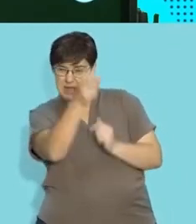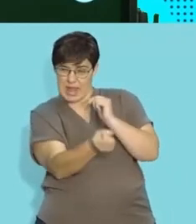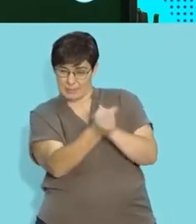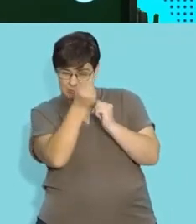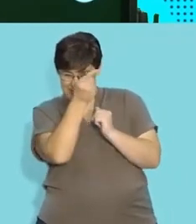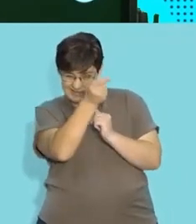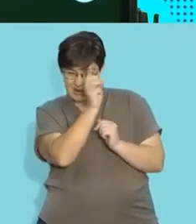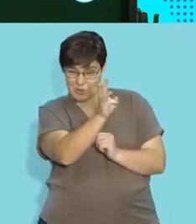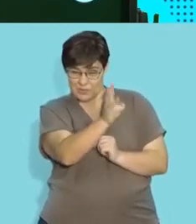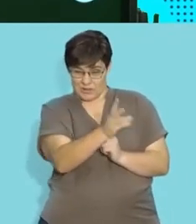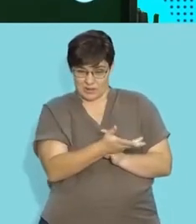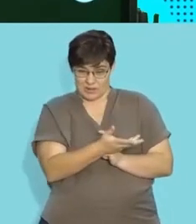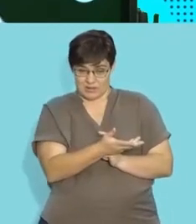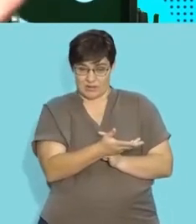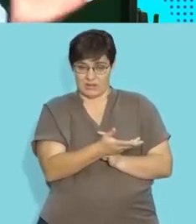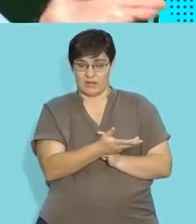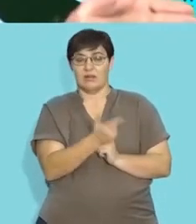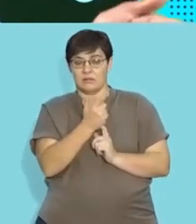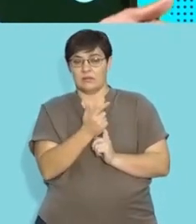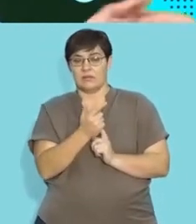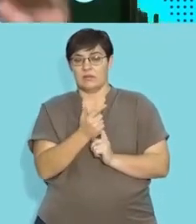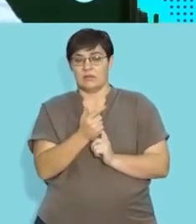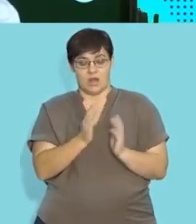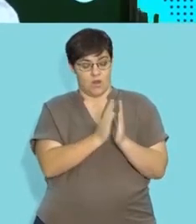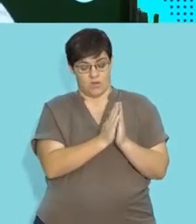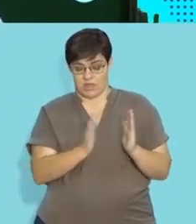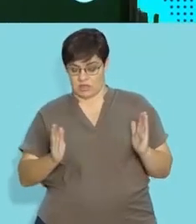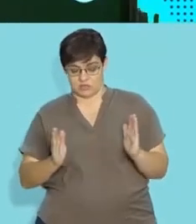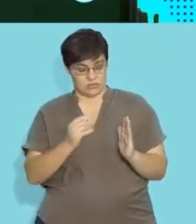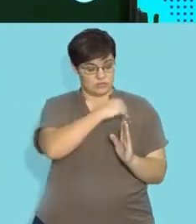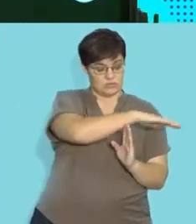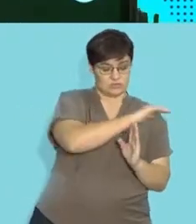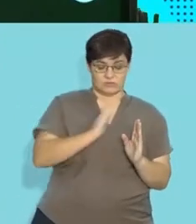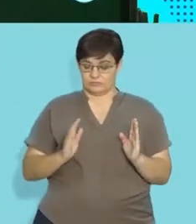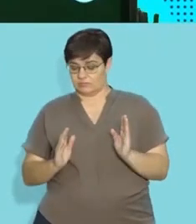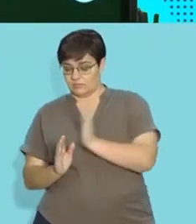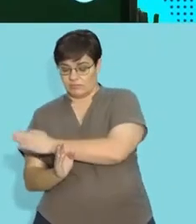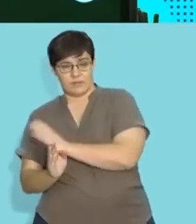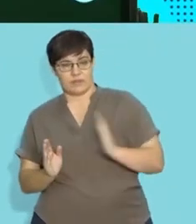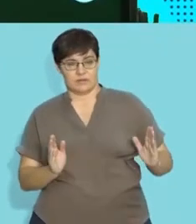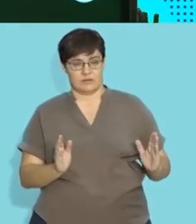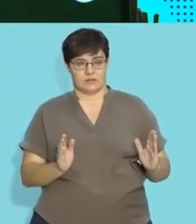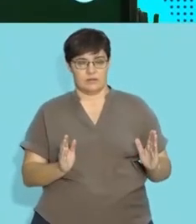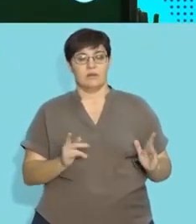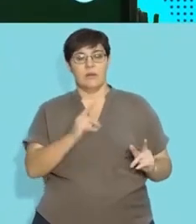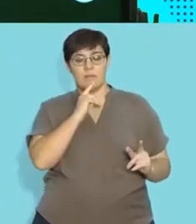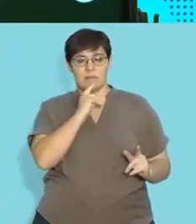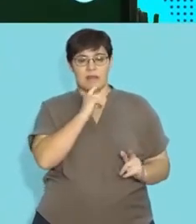we predict outside the range of the data, we are extrapolating.